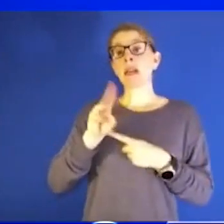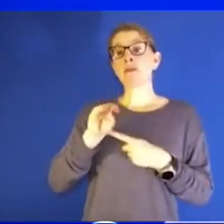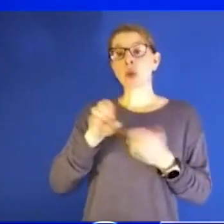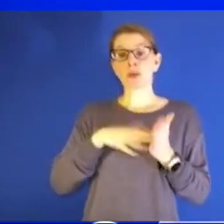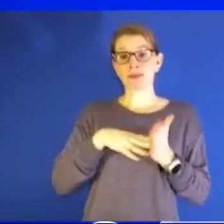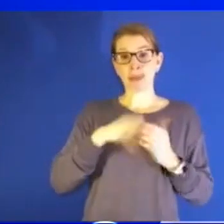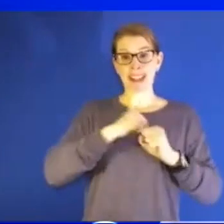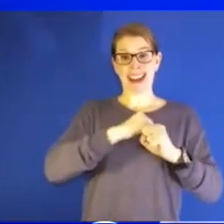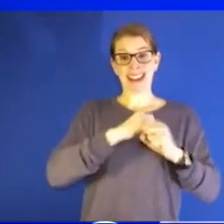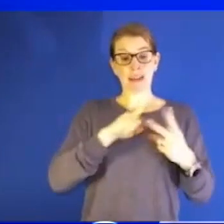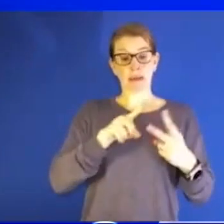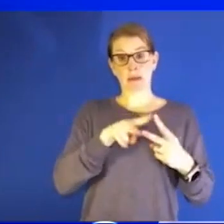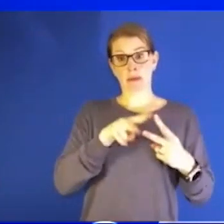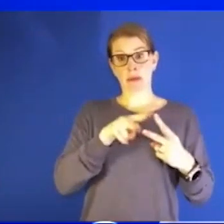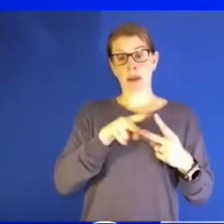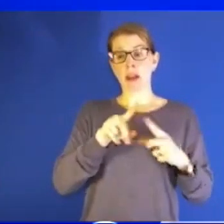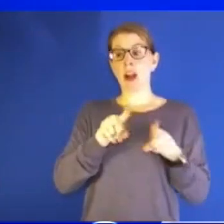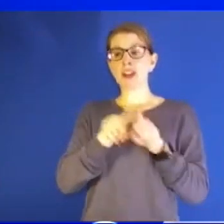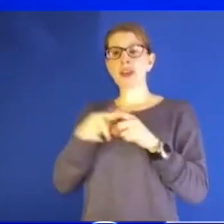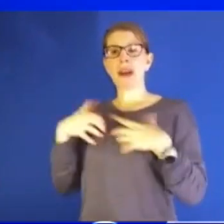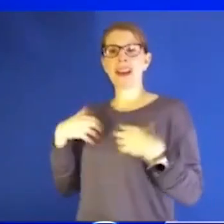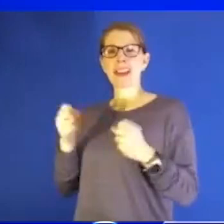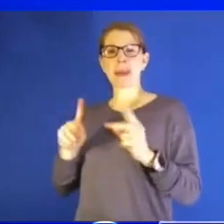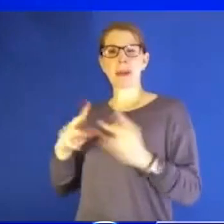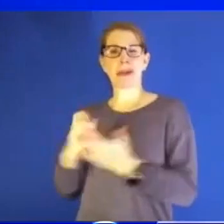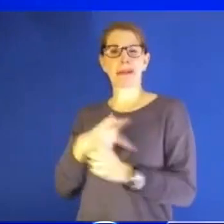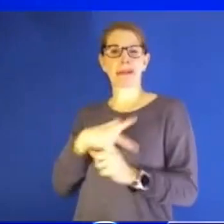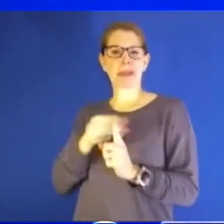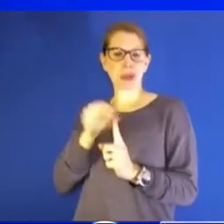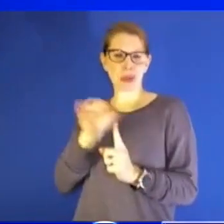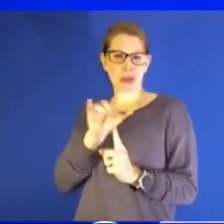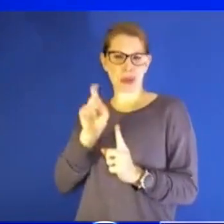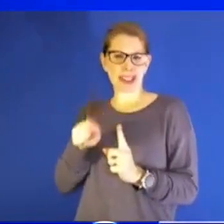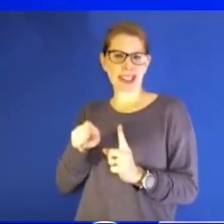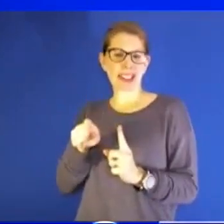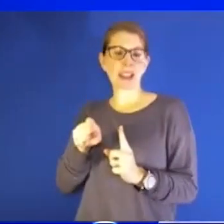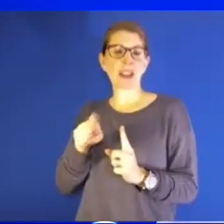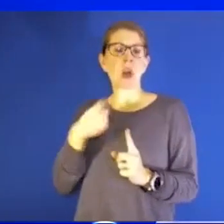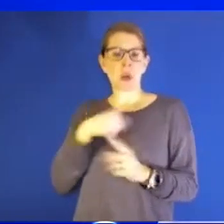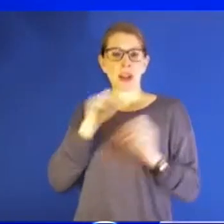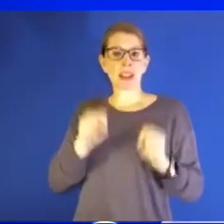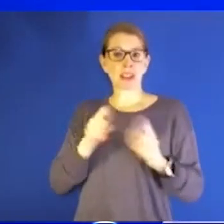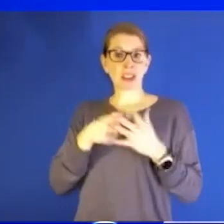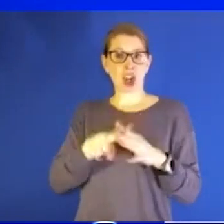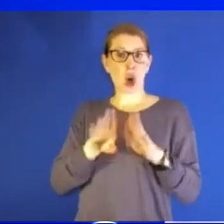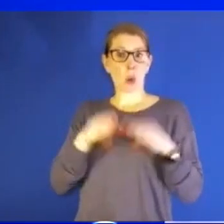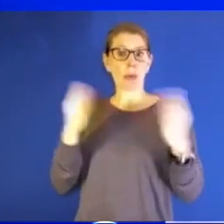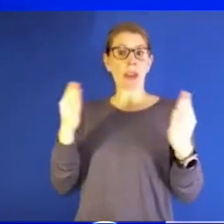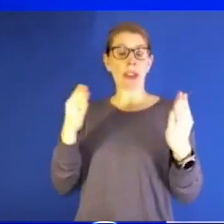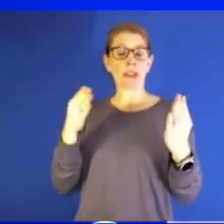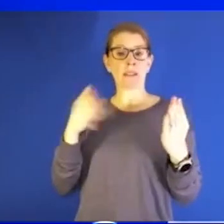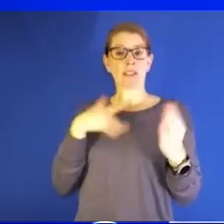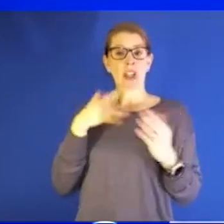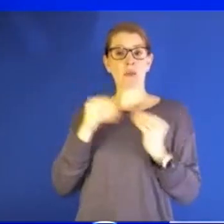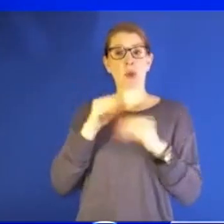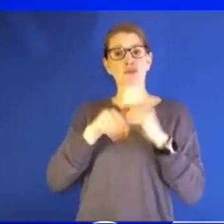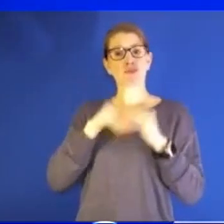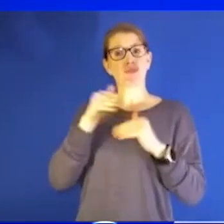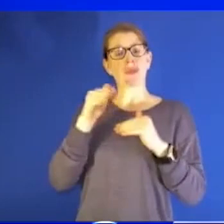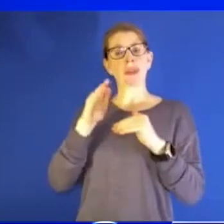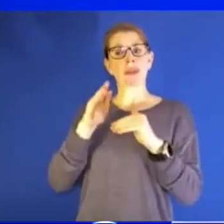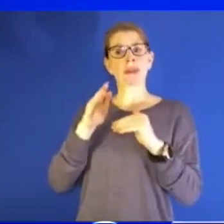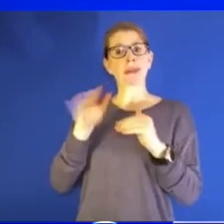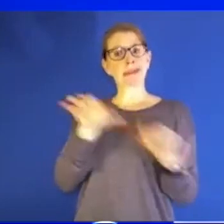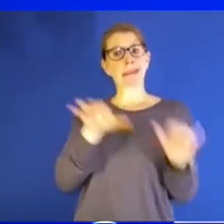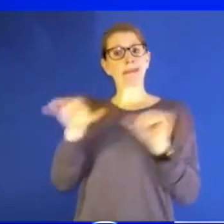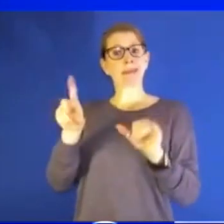the other healthy people vaccinated as well. I think that we can start to do that, just as Dr. Stites alluded to earlier in the broadcast. And, I'm still